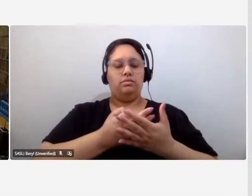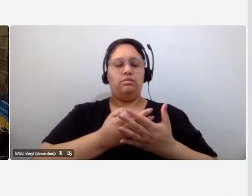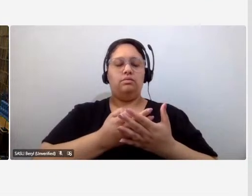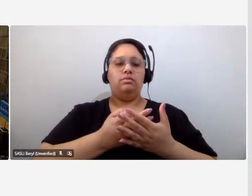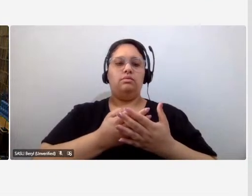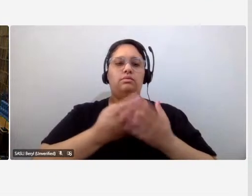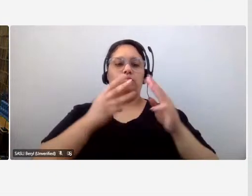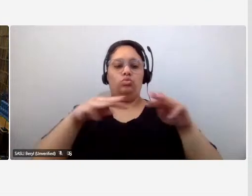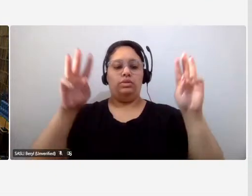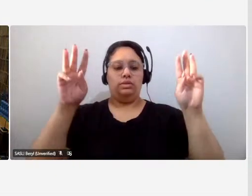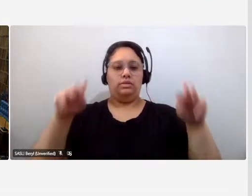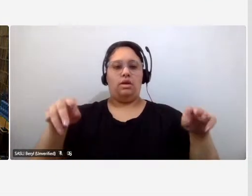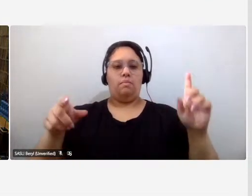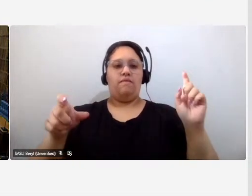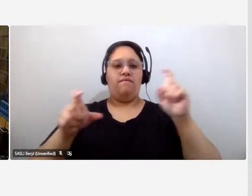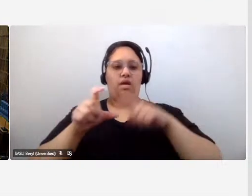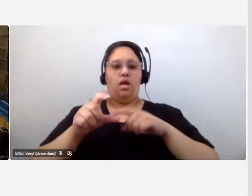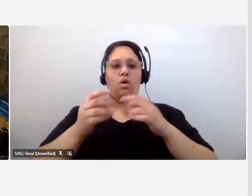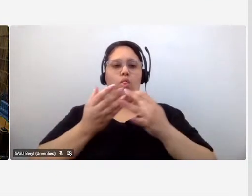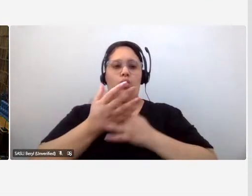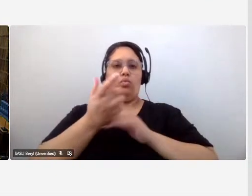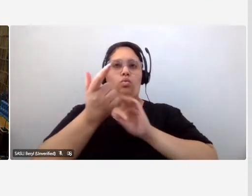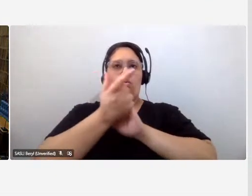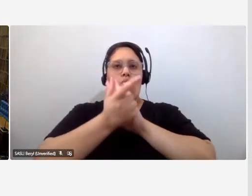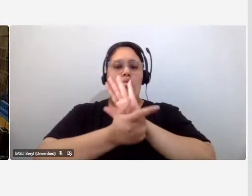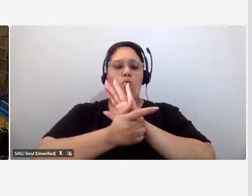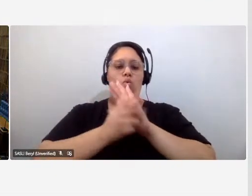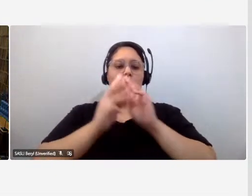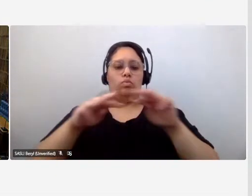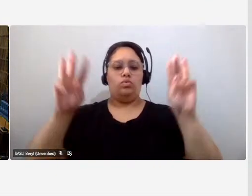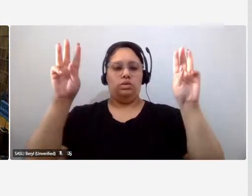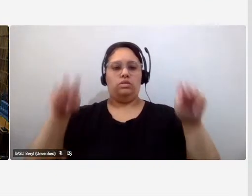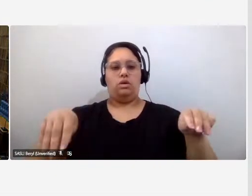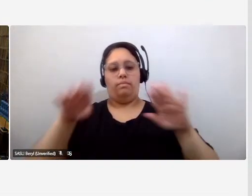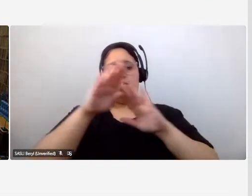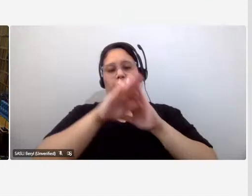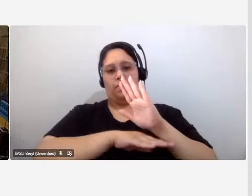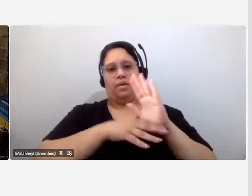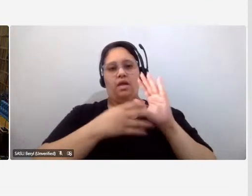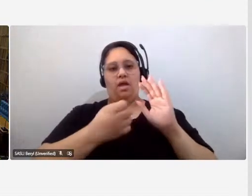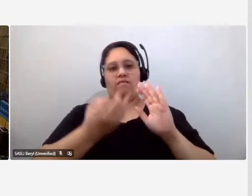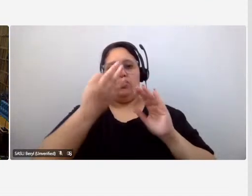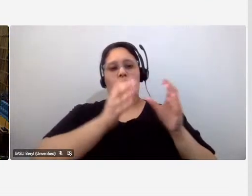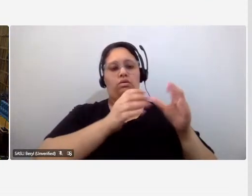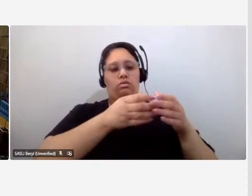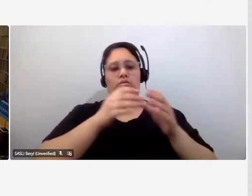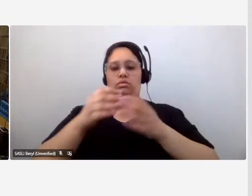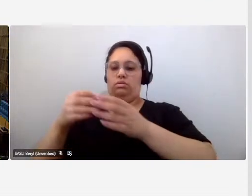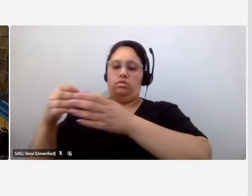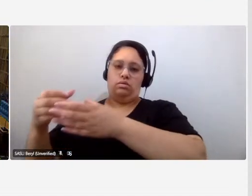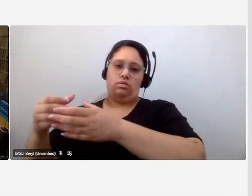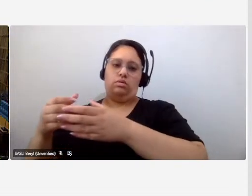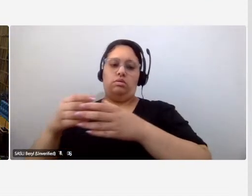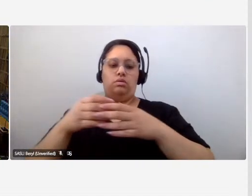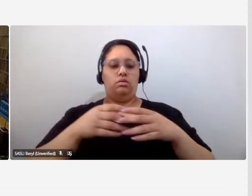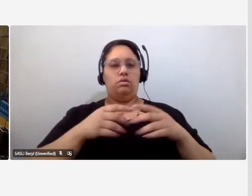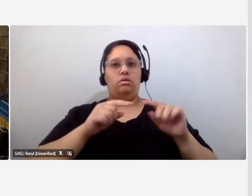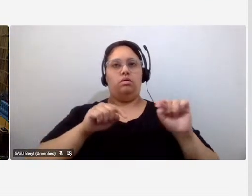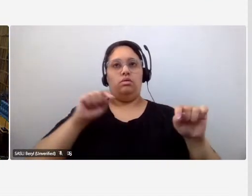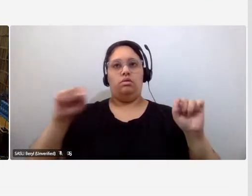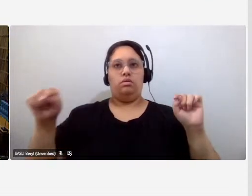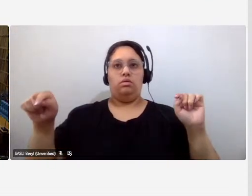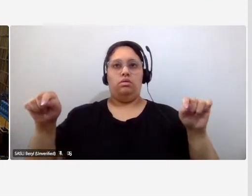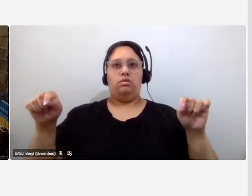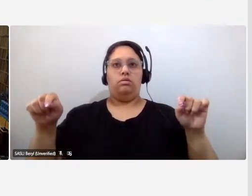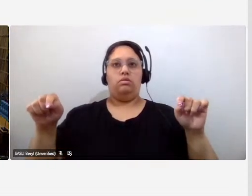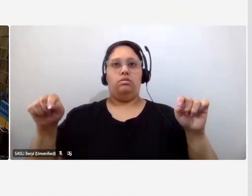are affiliated through legislation, through the museum ordinance, and there's 3 categories: provincial, province-aided, and local. These museums have